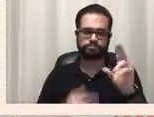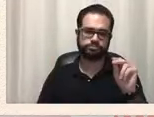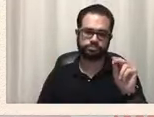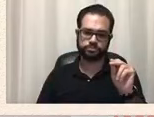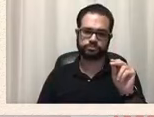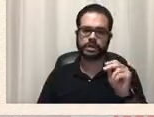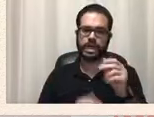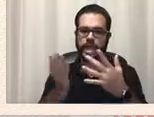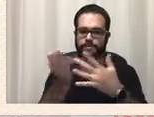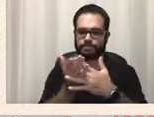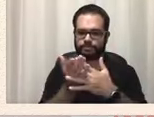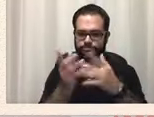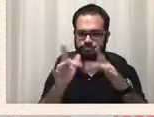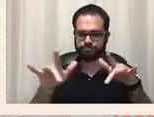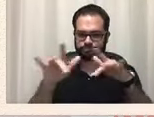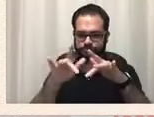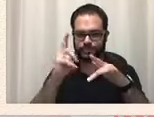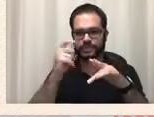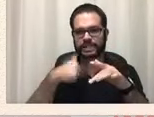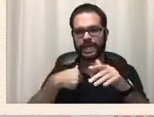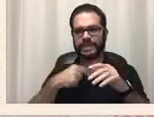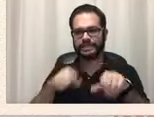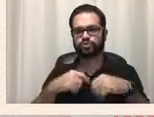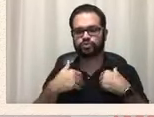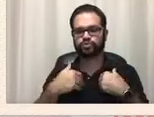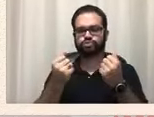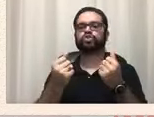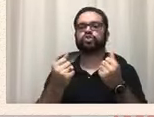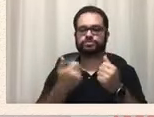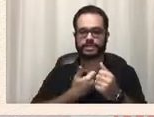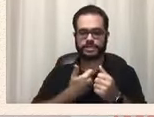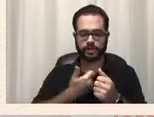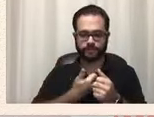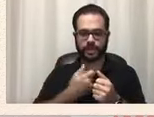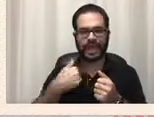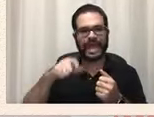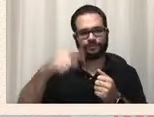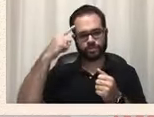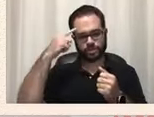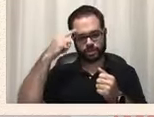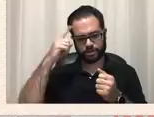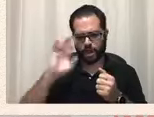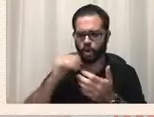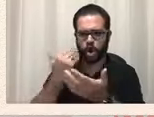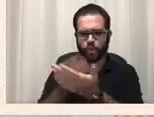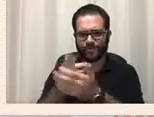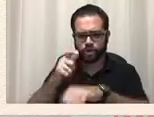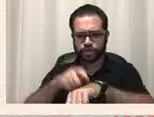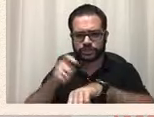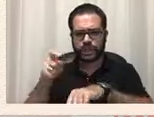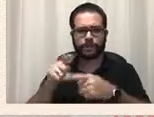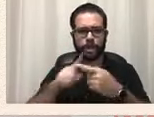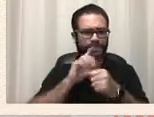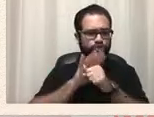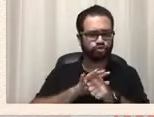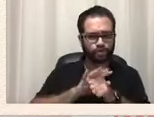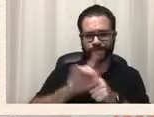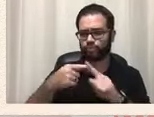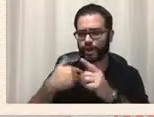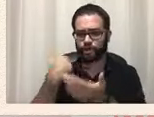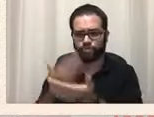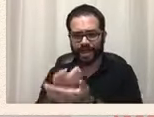I need to recharge myself. I have to think, will I get there on time? Will I be stressed out when I get there? I've also